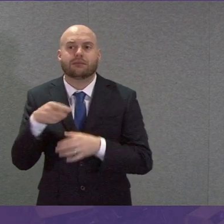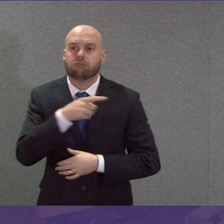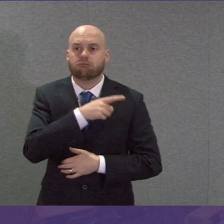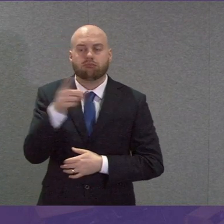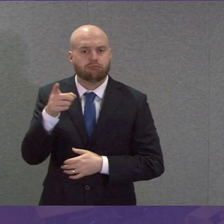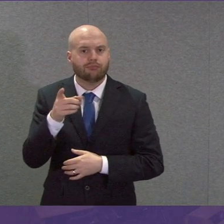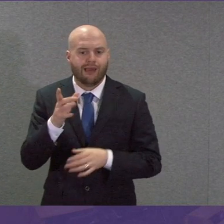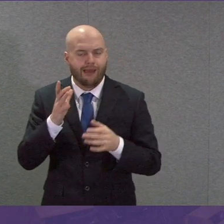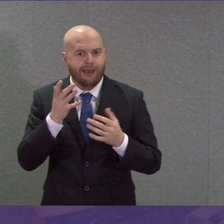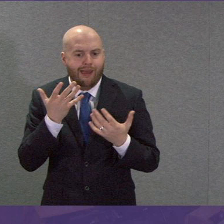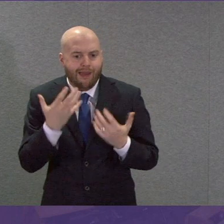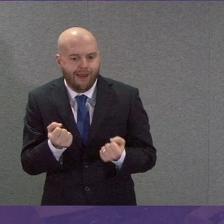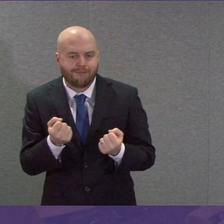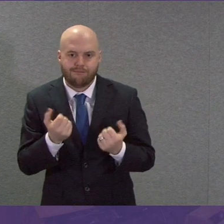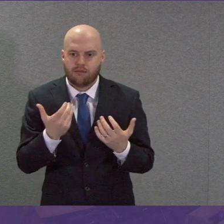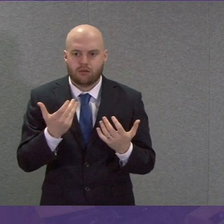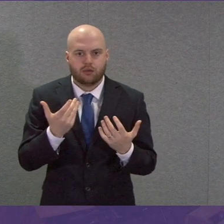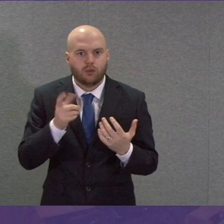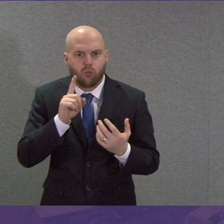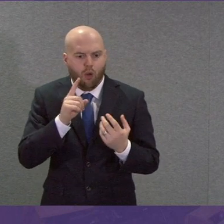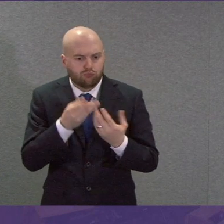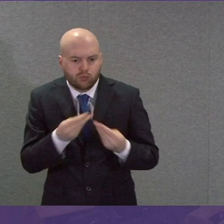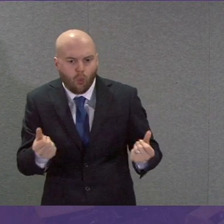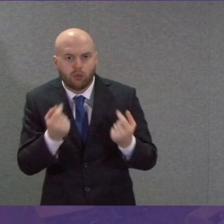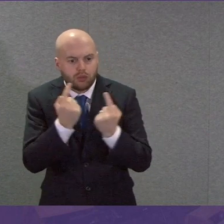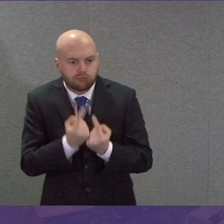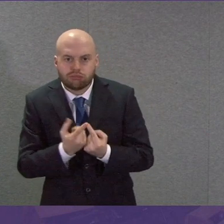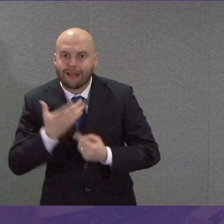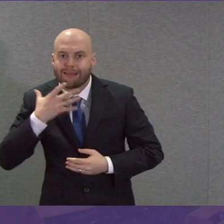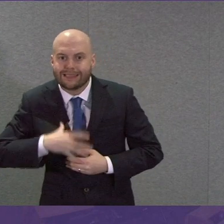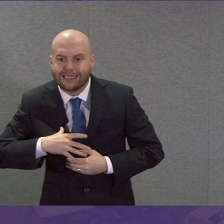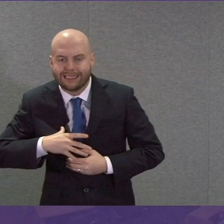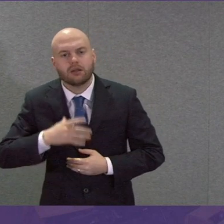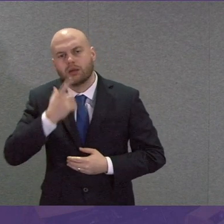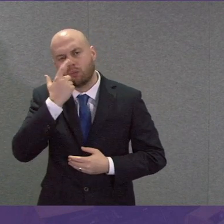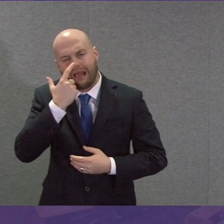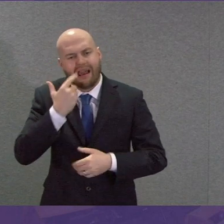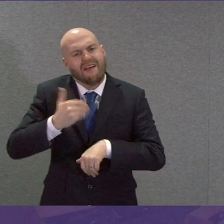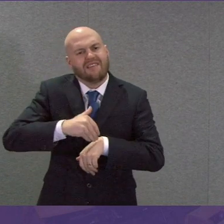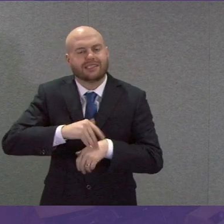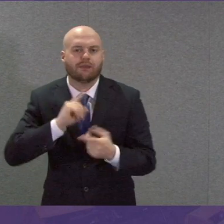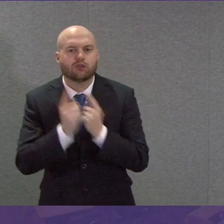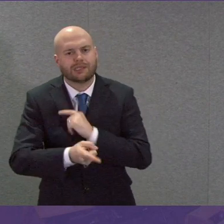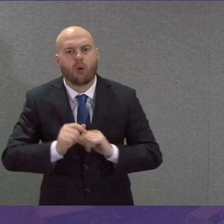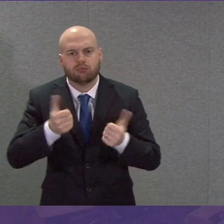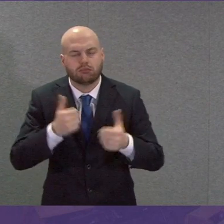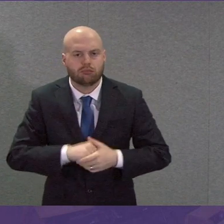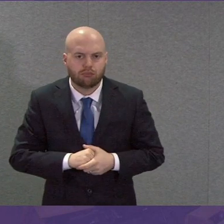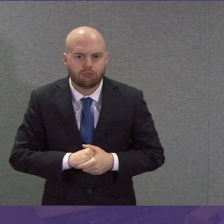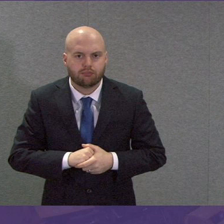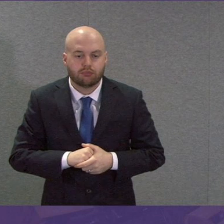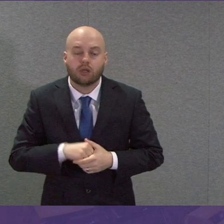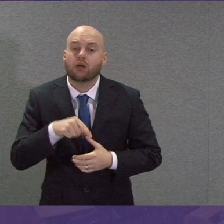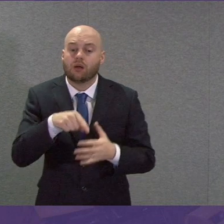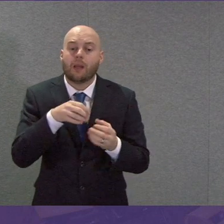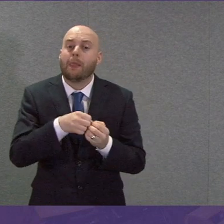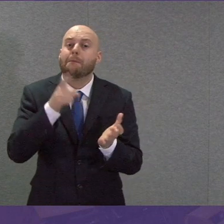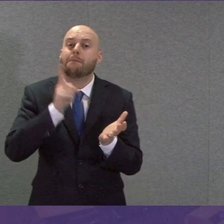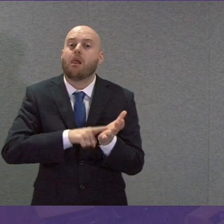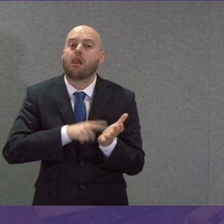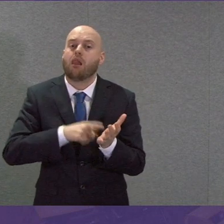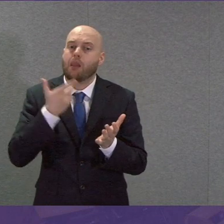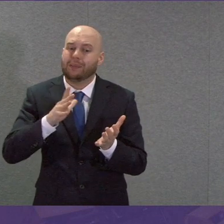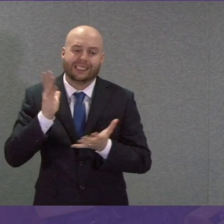and the powers they need to carry out an effective response. The bill introduced today at Westminster underpins the Action